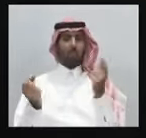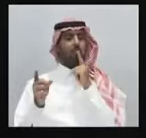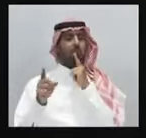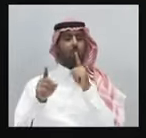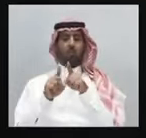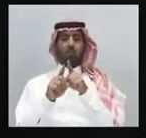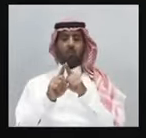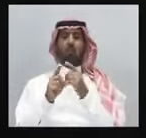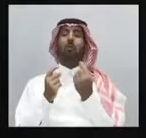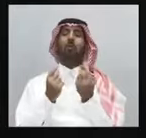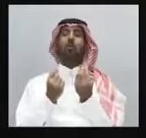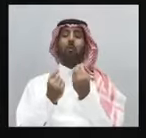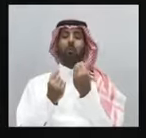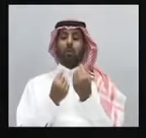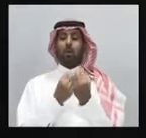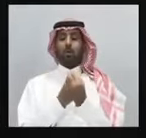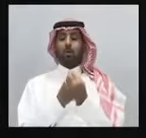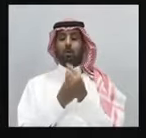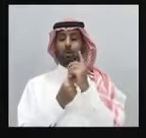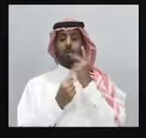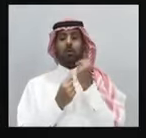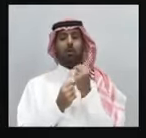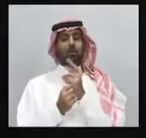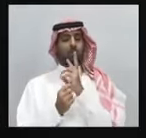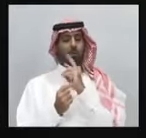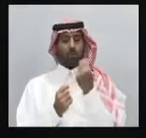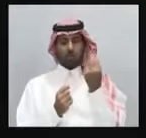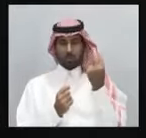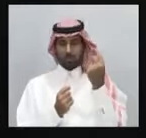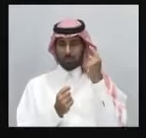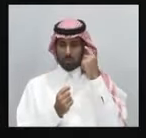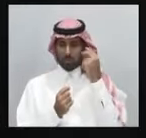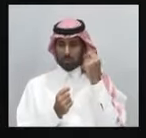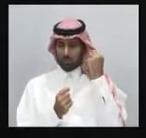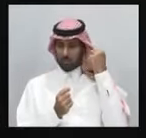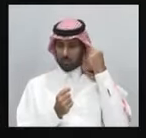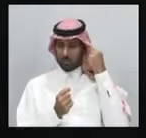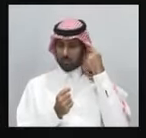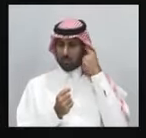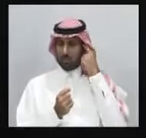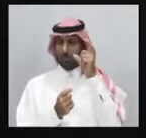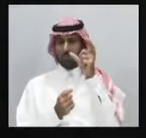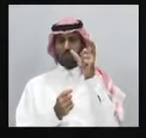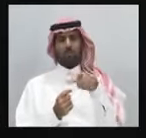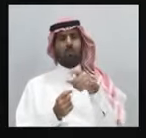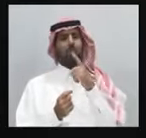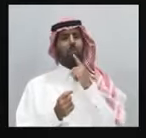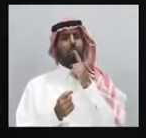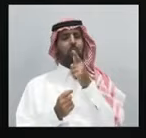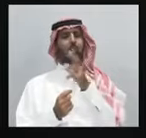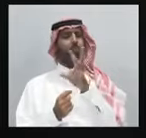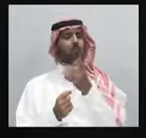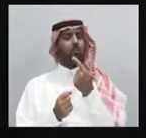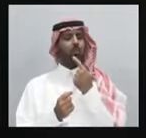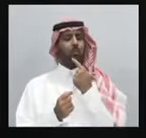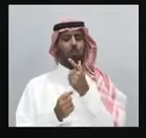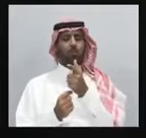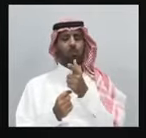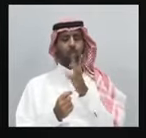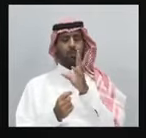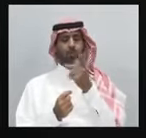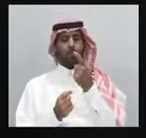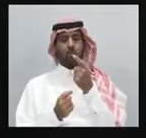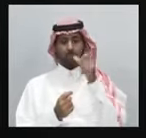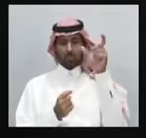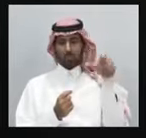Who told you about this offer? And the second one is your audience. Who are you speaking to? Are you speaking